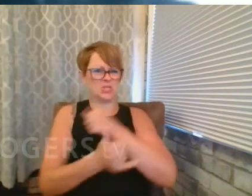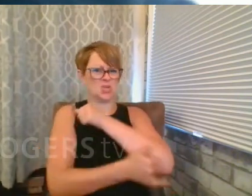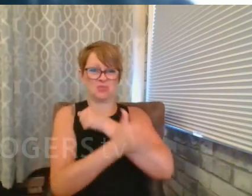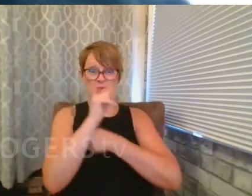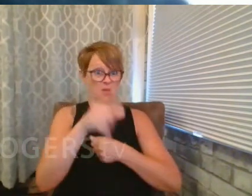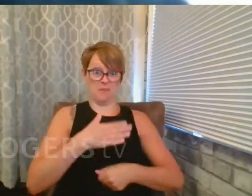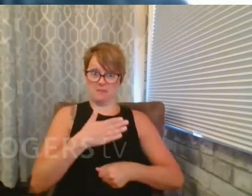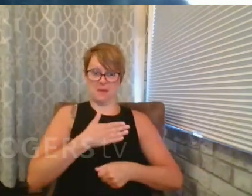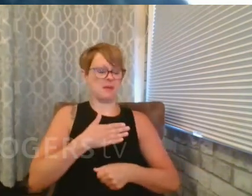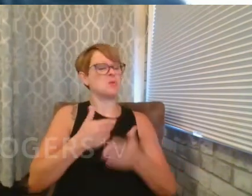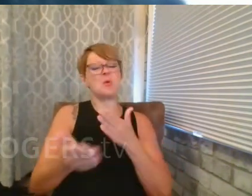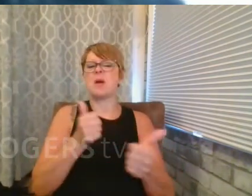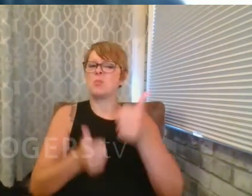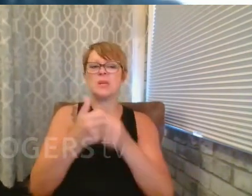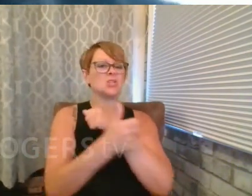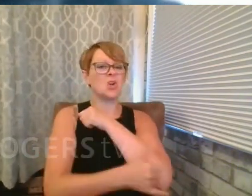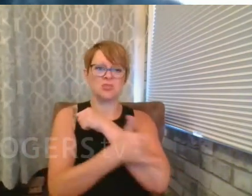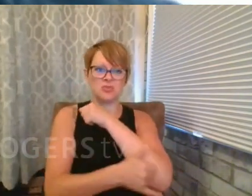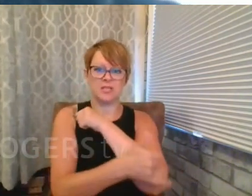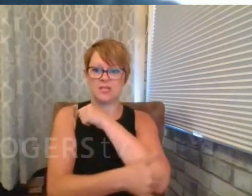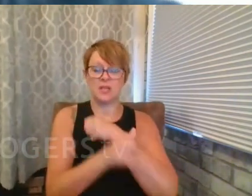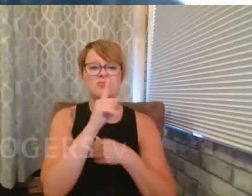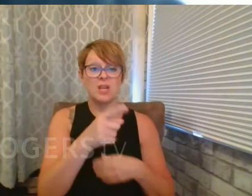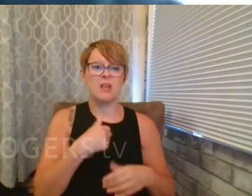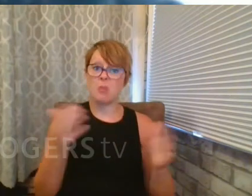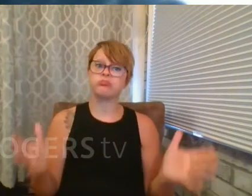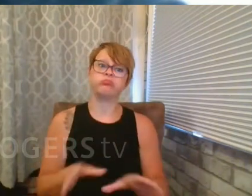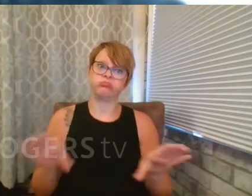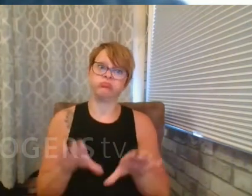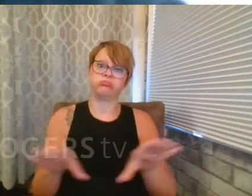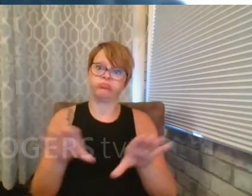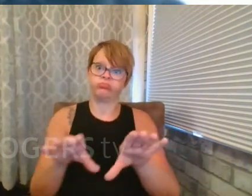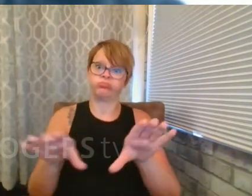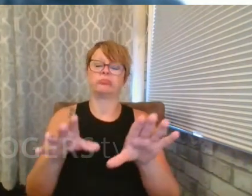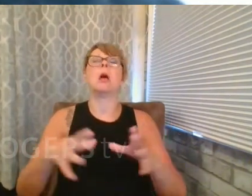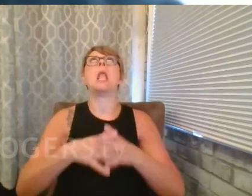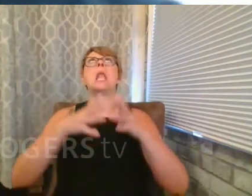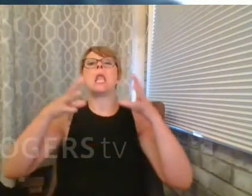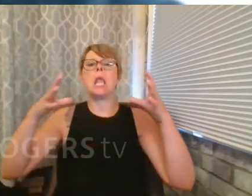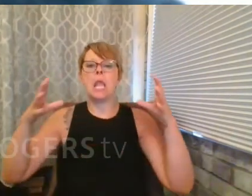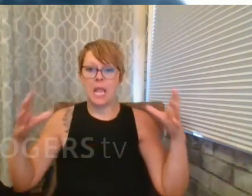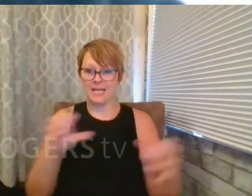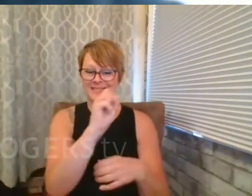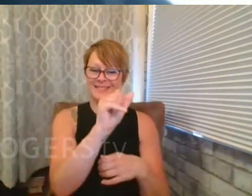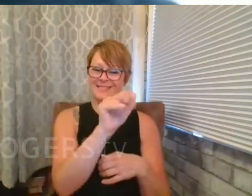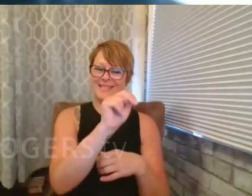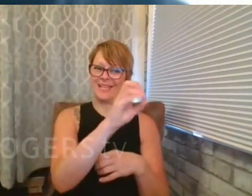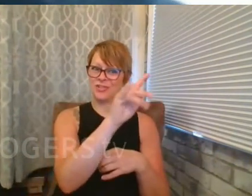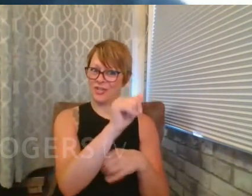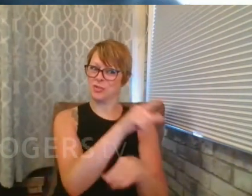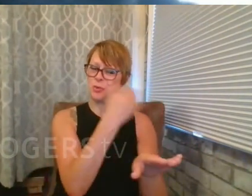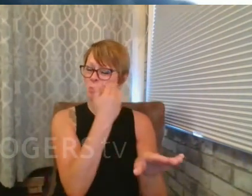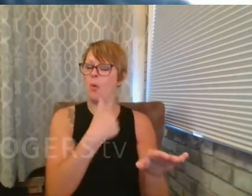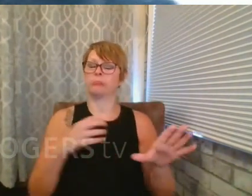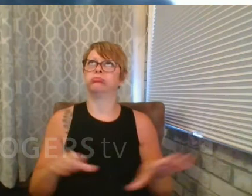there. And I'm trying. I do a lot of things for, Sanchita knows, I do a lot of things for students, for people. I try